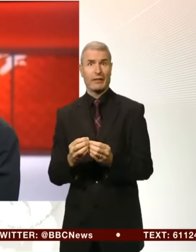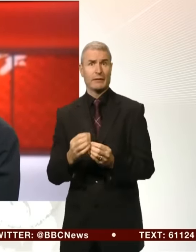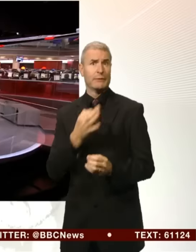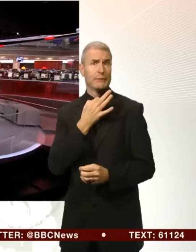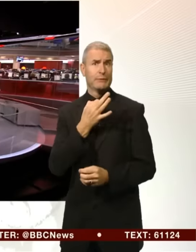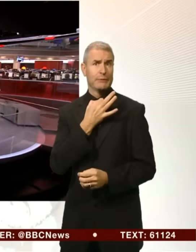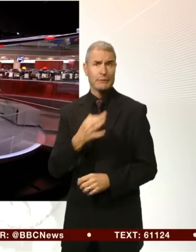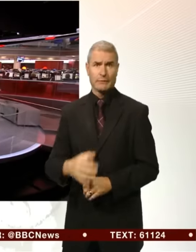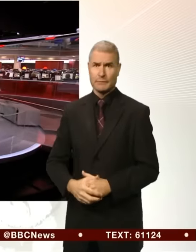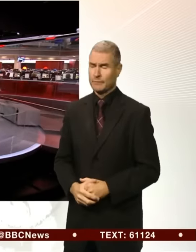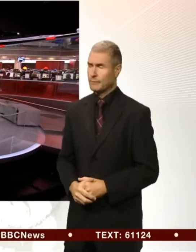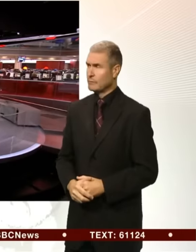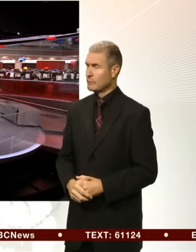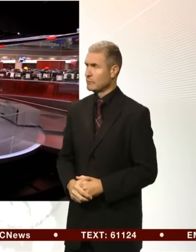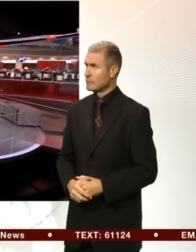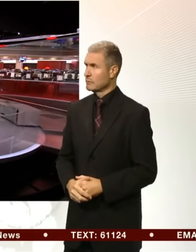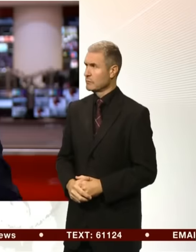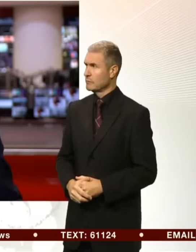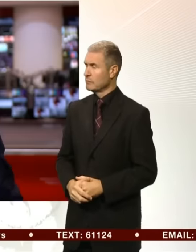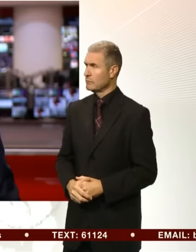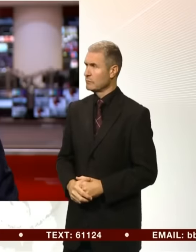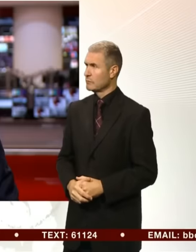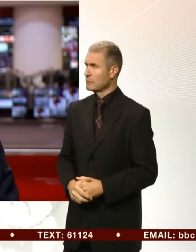David, thank you very much. David Shukman.